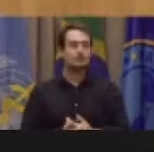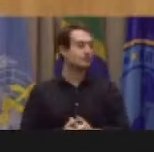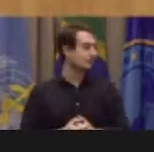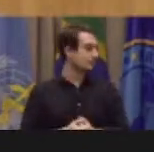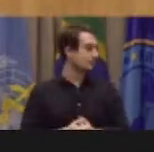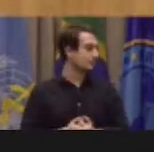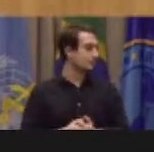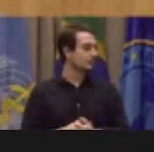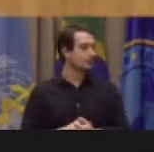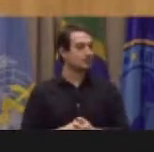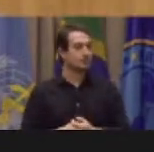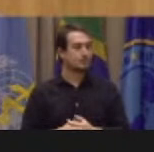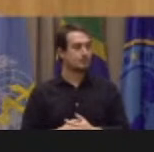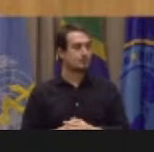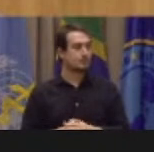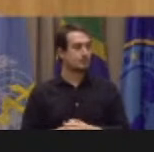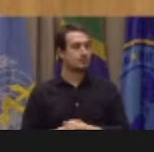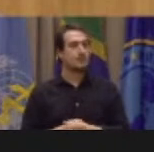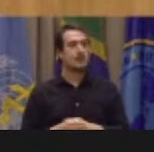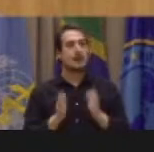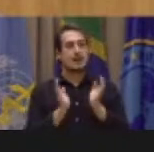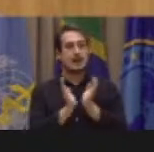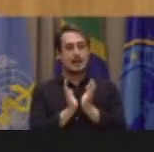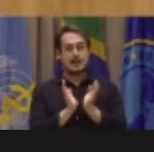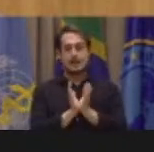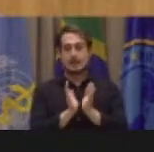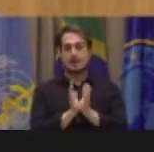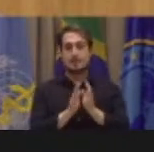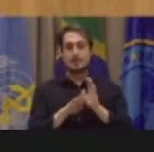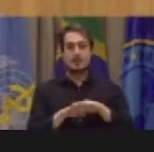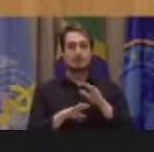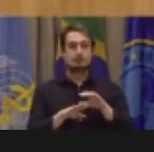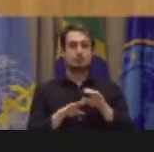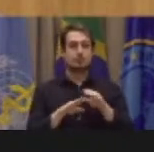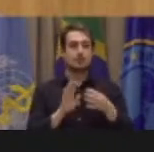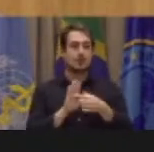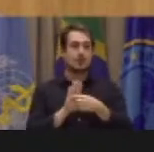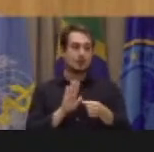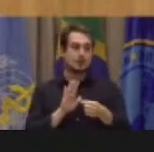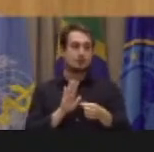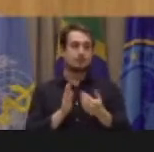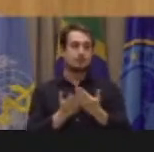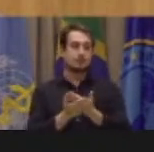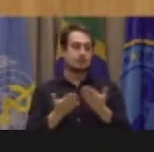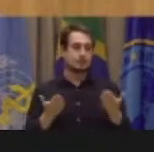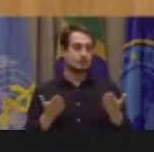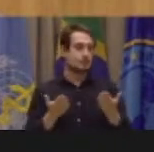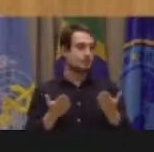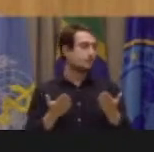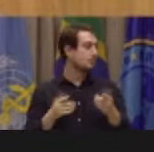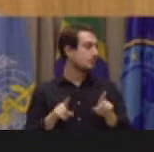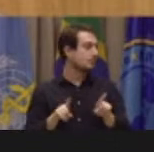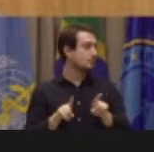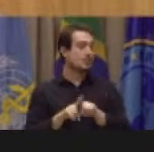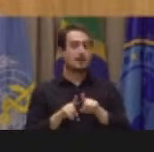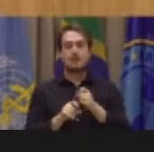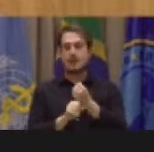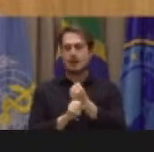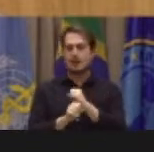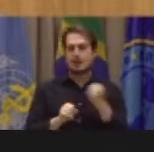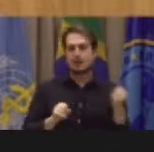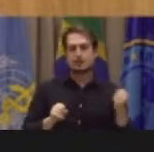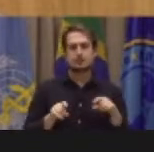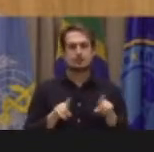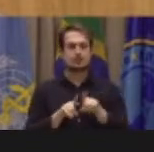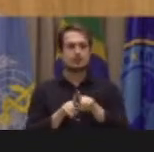to do with Bruna Donida, Rui Flores, and the whole team. I would like to mention Fernando Achal for